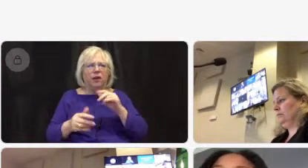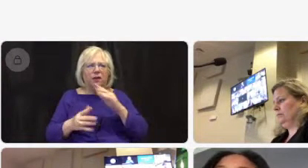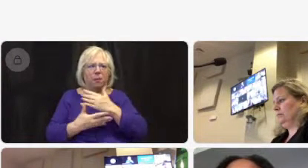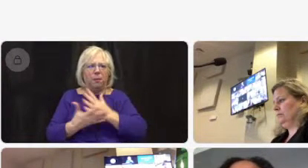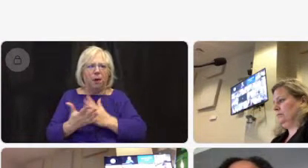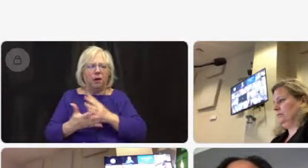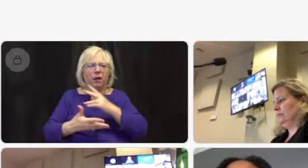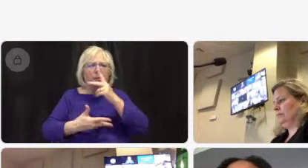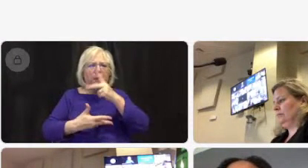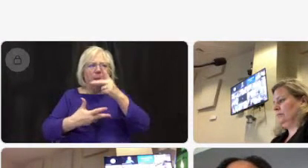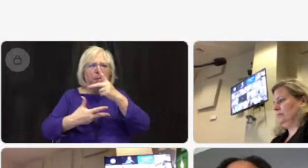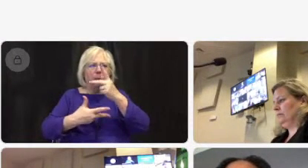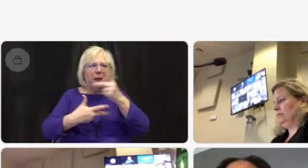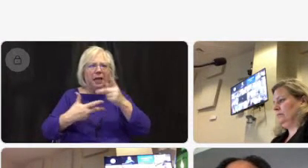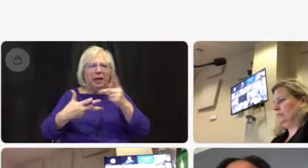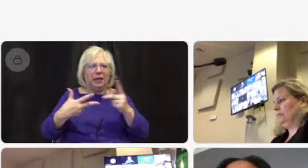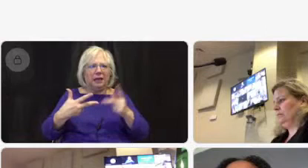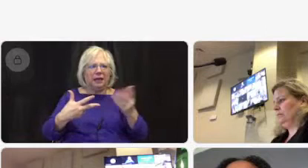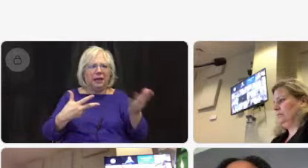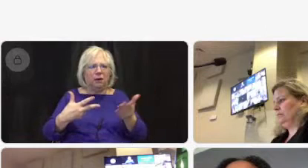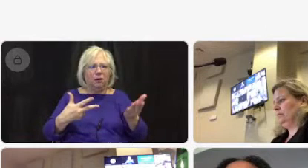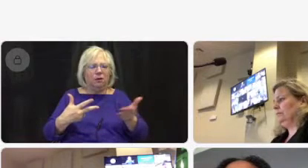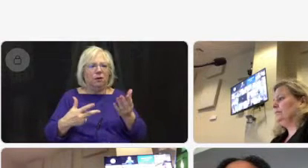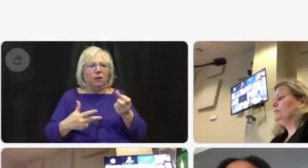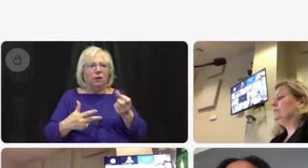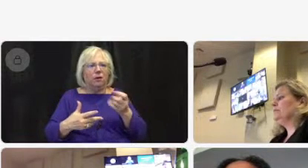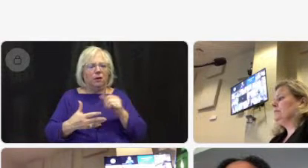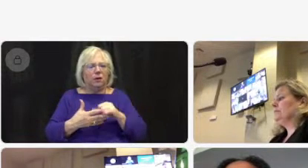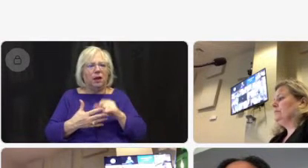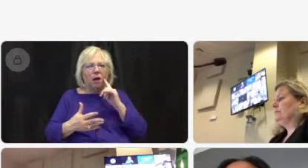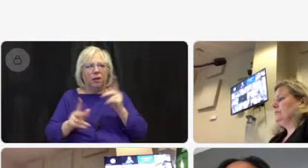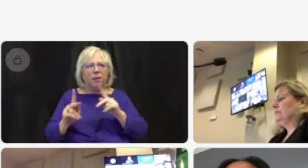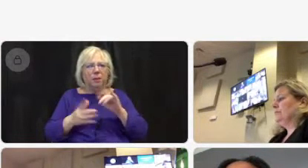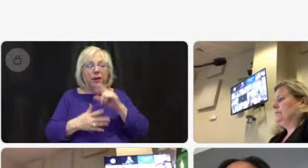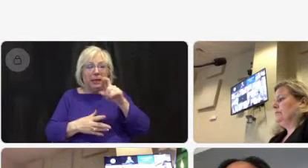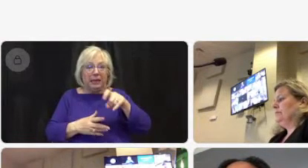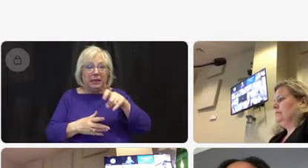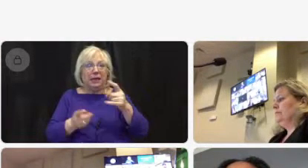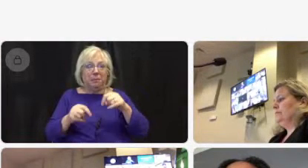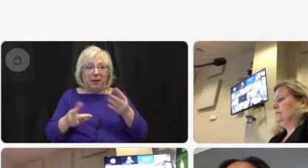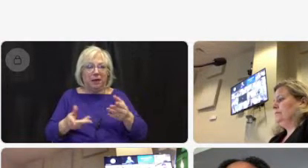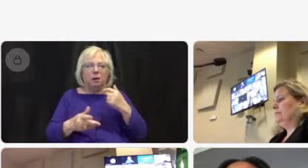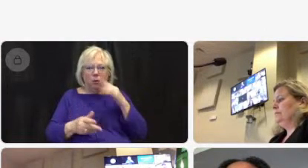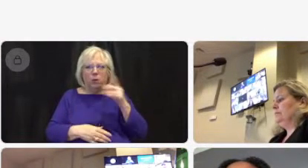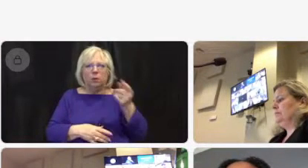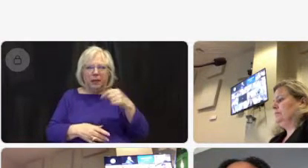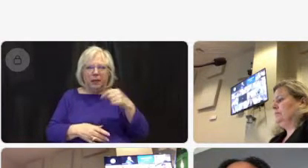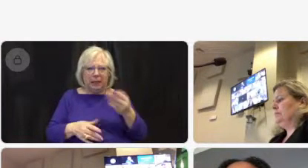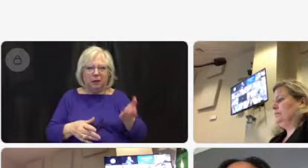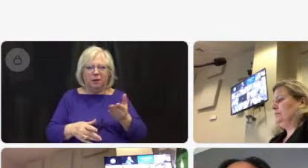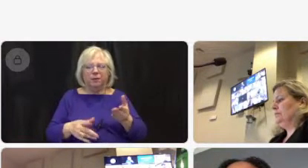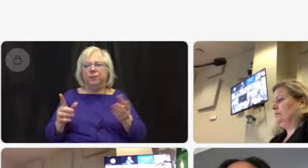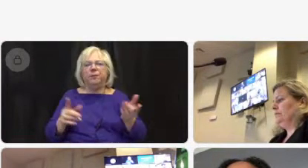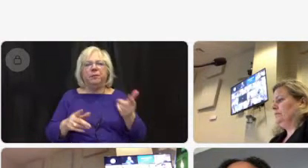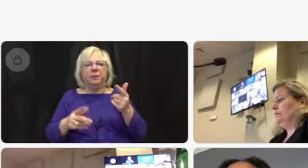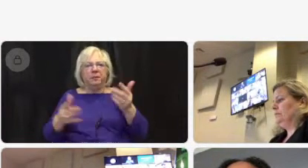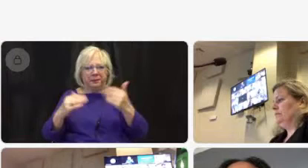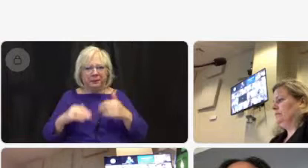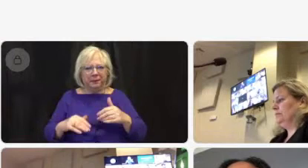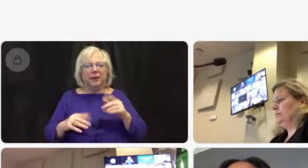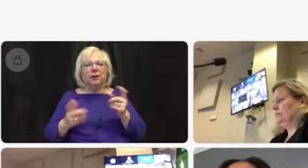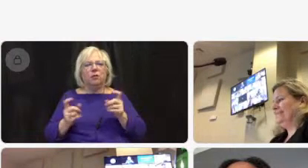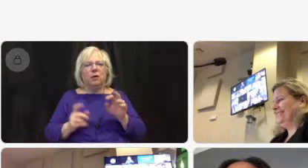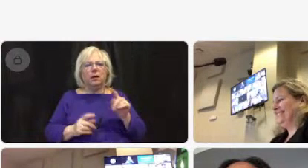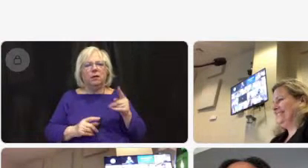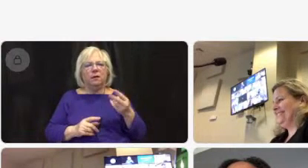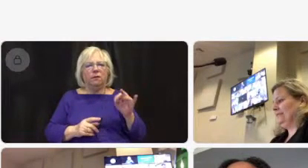that needs to be here will be here. Director Phillips, then Director Peck. Thank you, Mayor. And maybe as